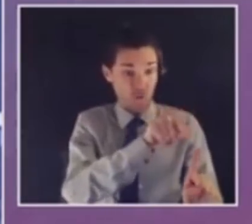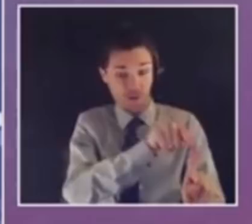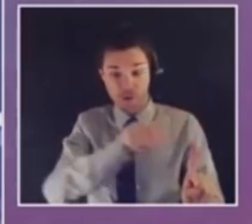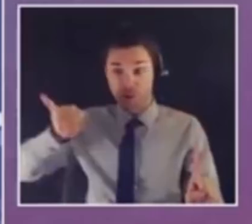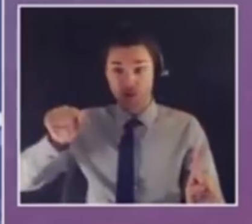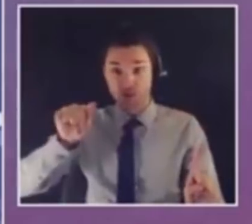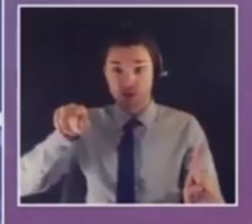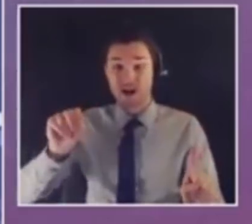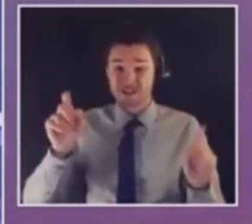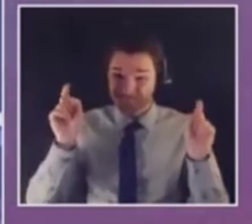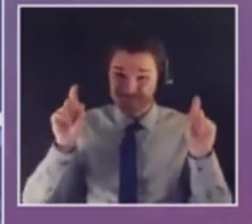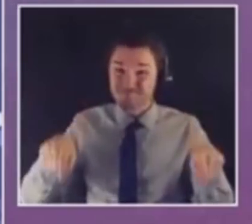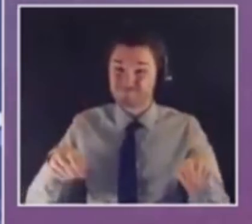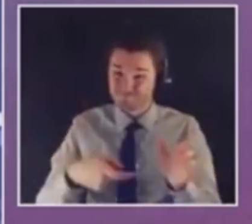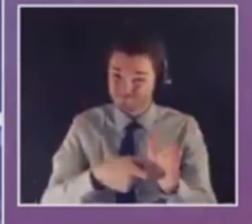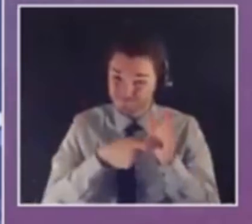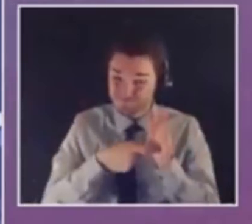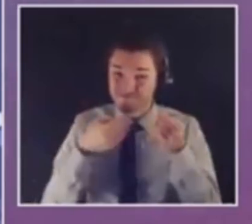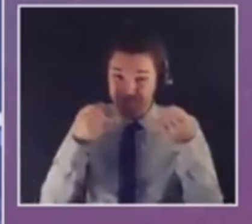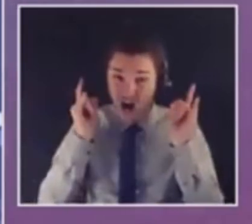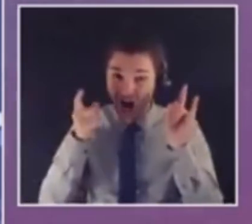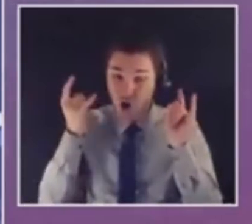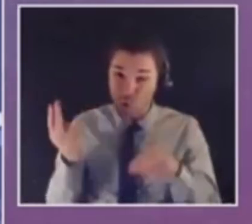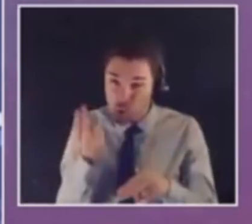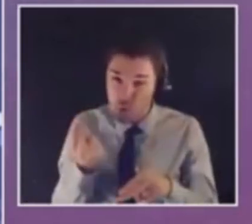save 100,000 lives.